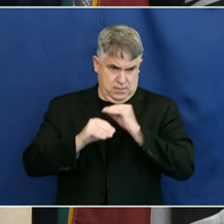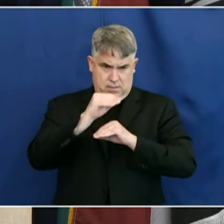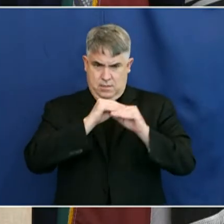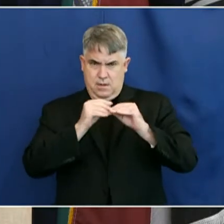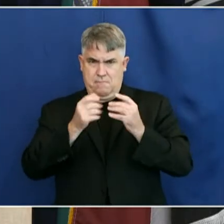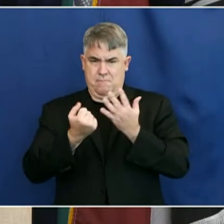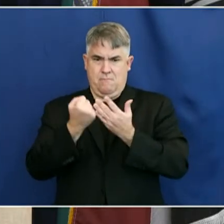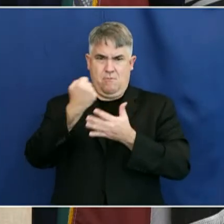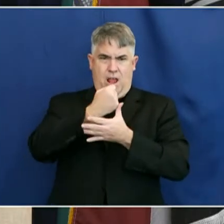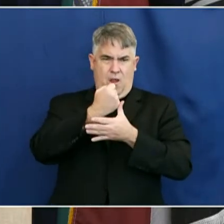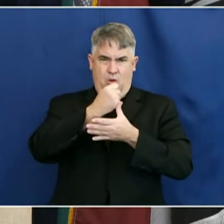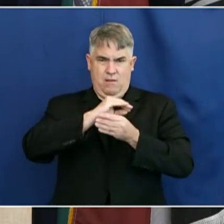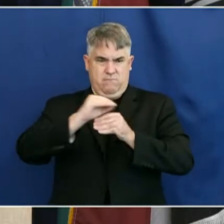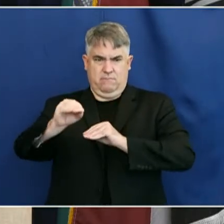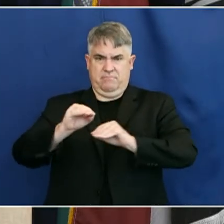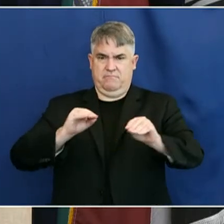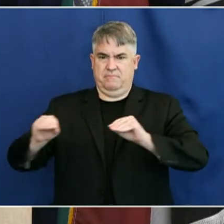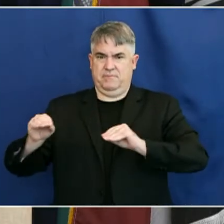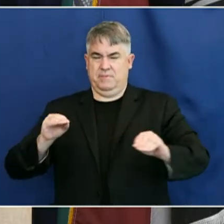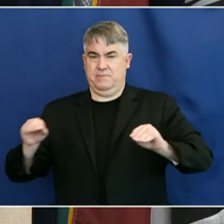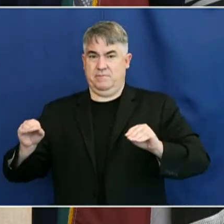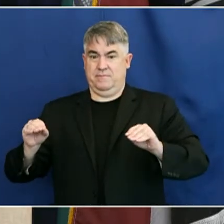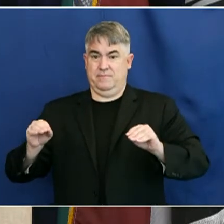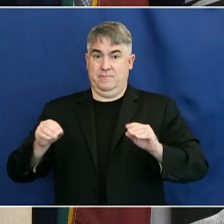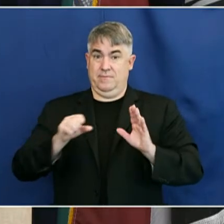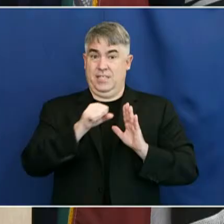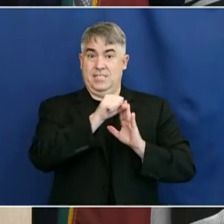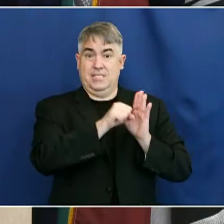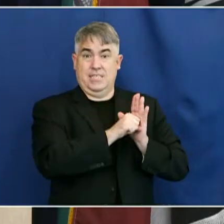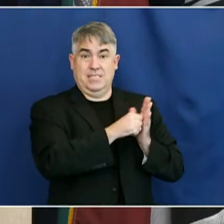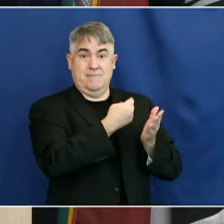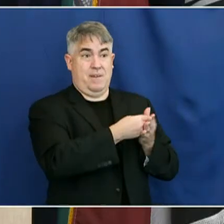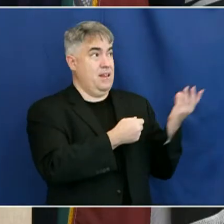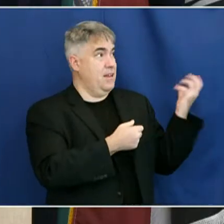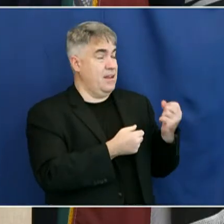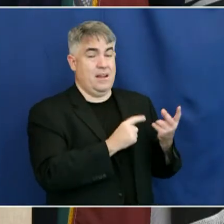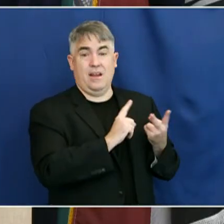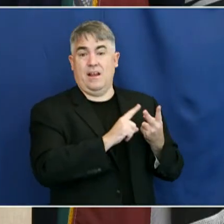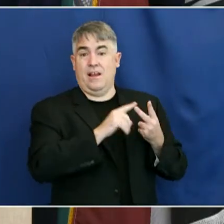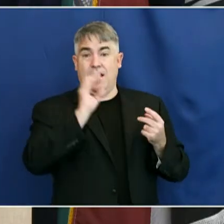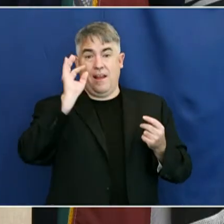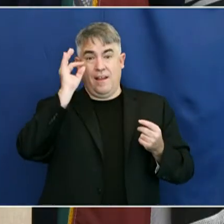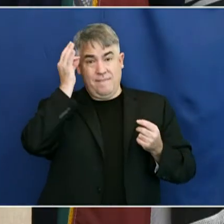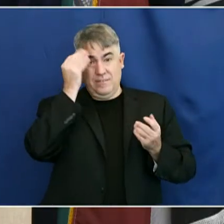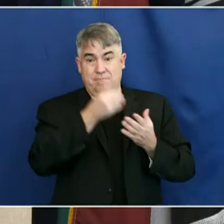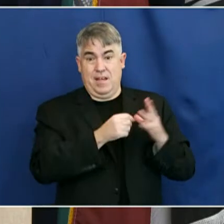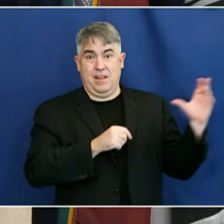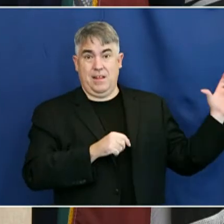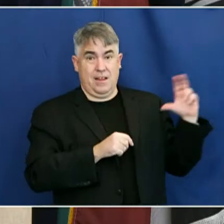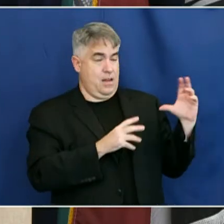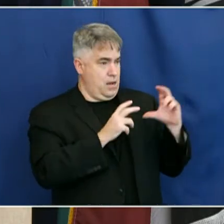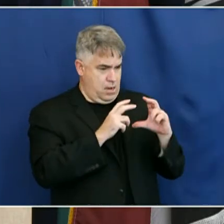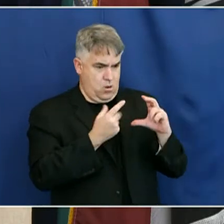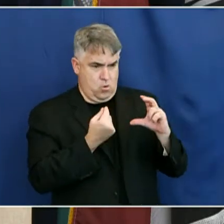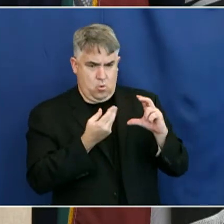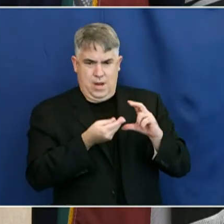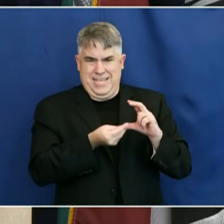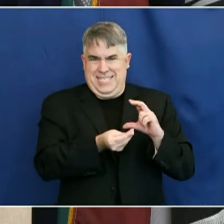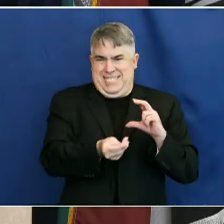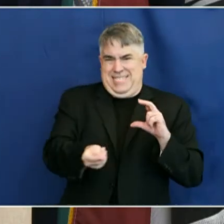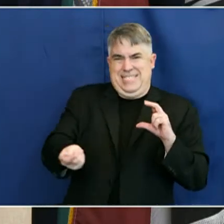between state funding, federal funding, and where there still are needs. And so as we move forward, we will be assessing, the Board of Supervisors